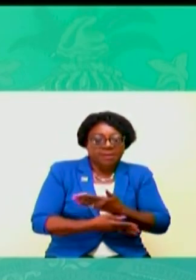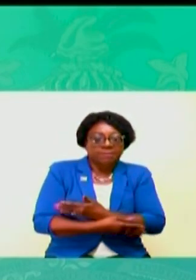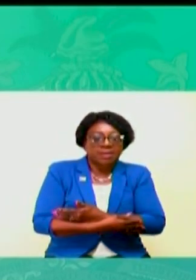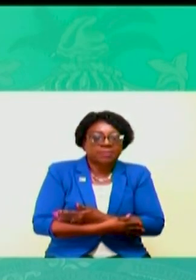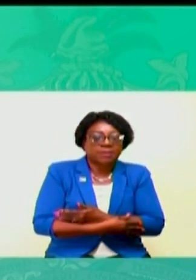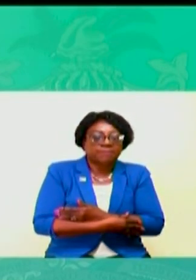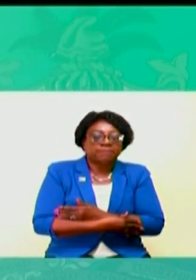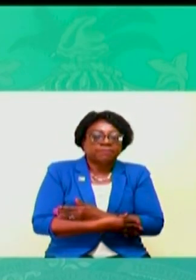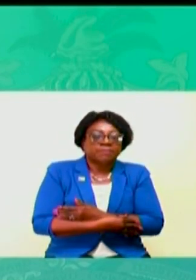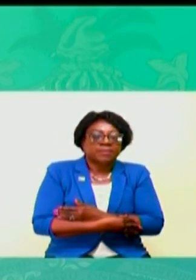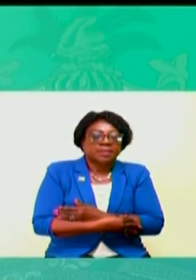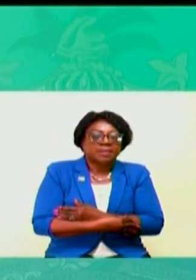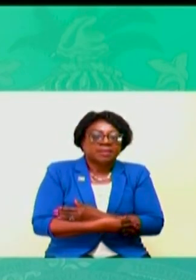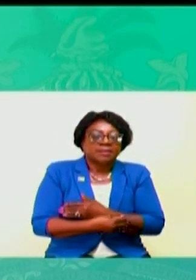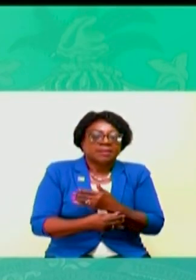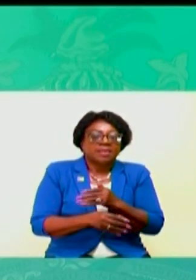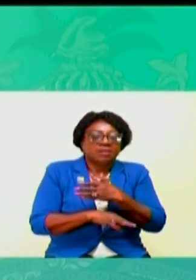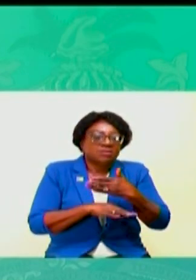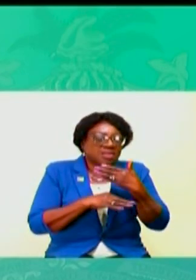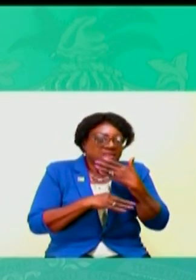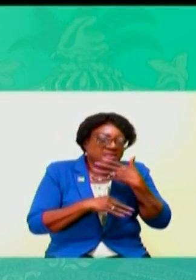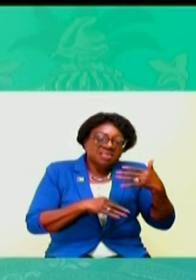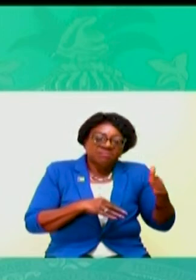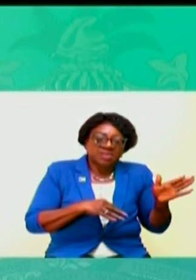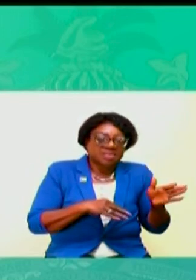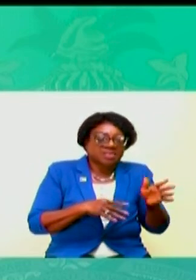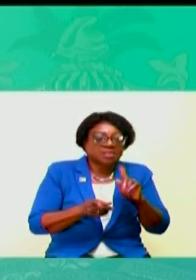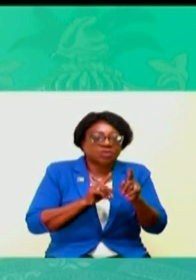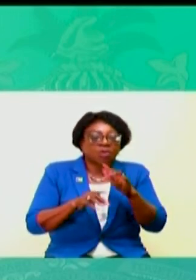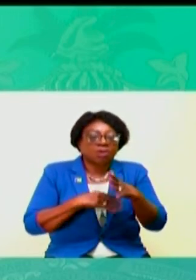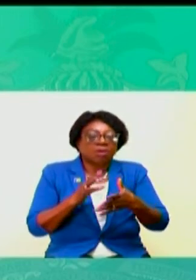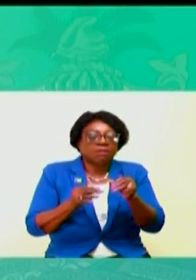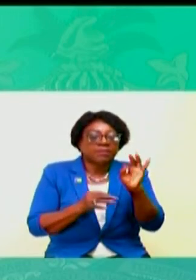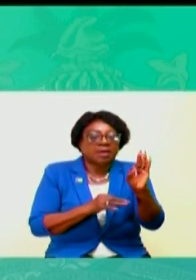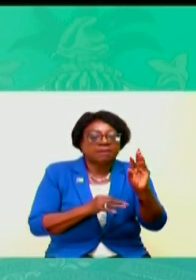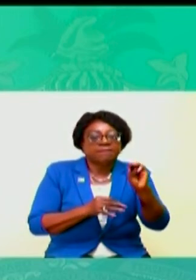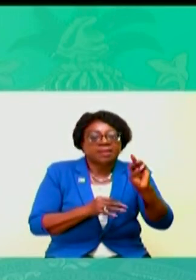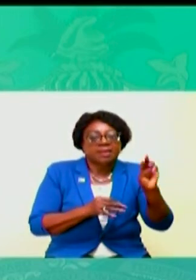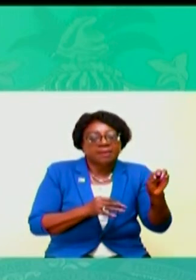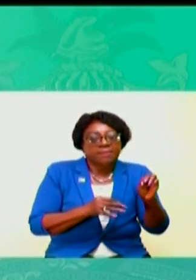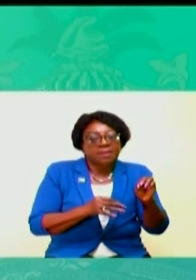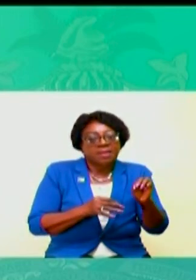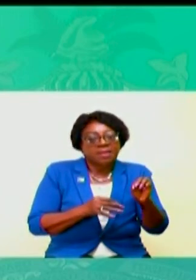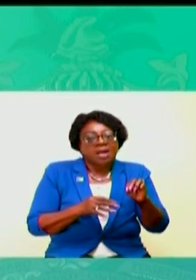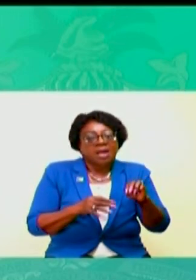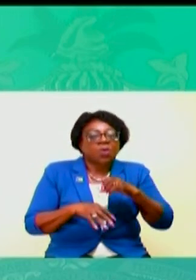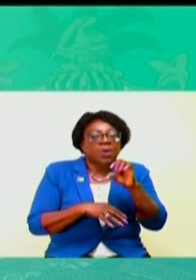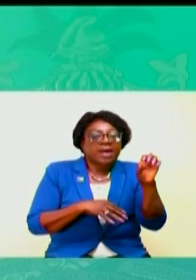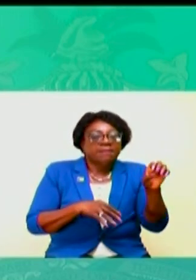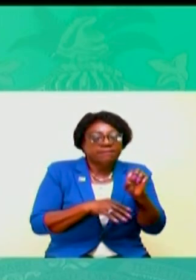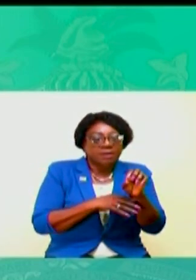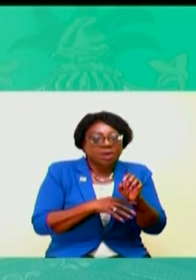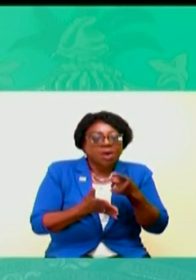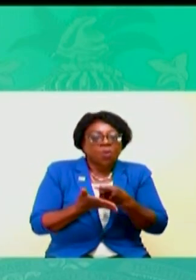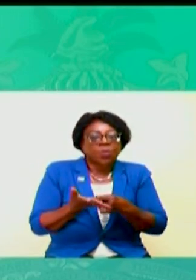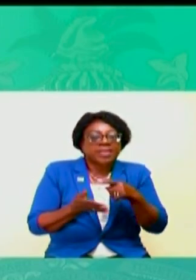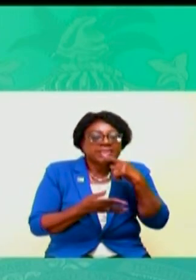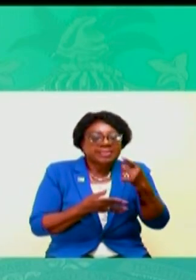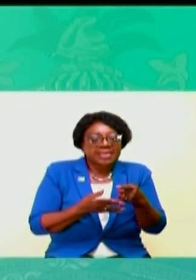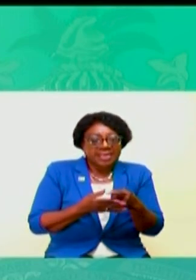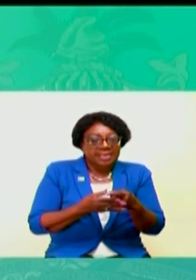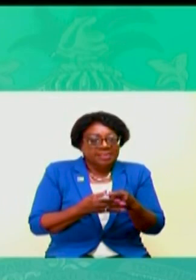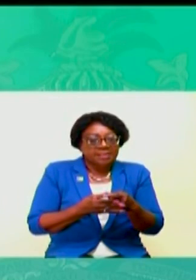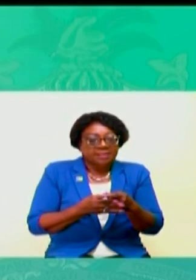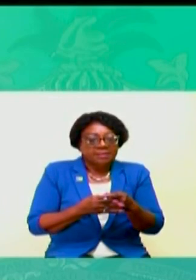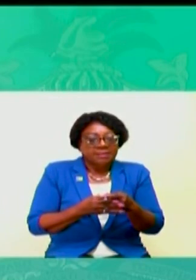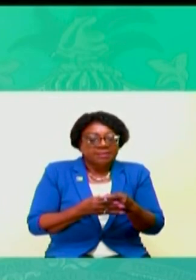the antics of the opposition. However, his comments struck a nerve, but not for the reason he may